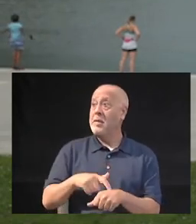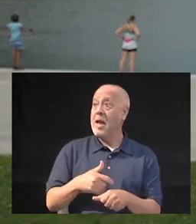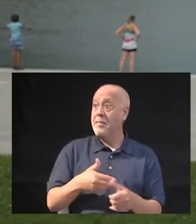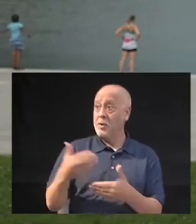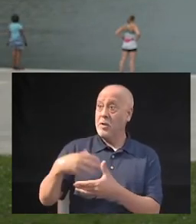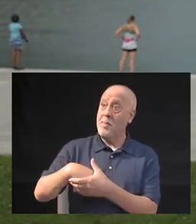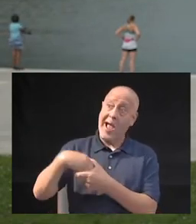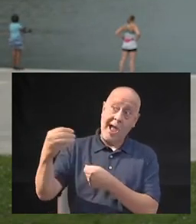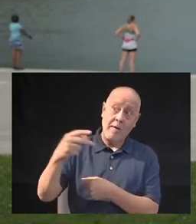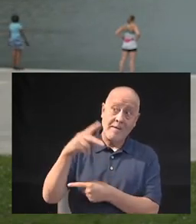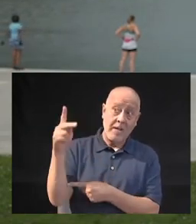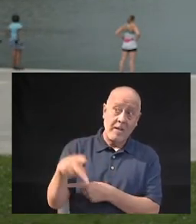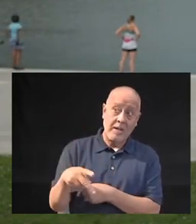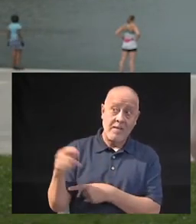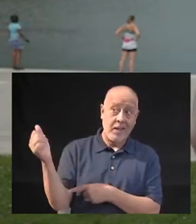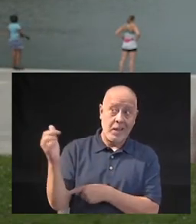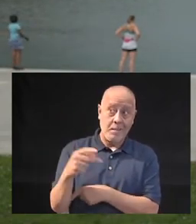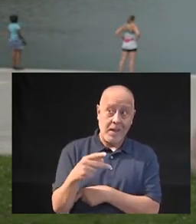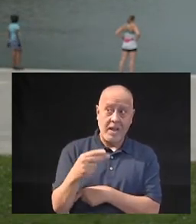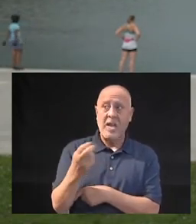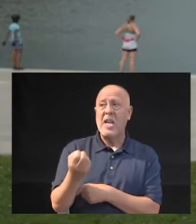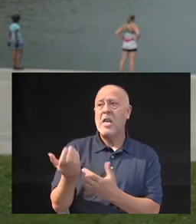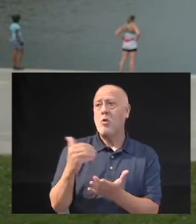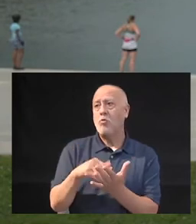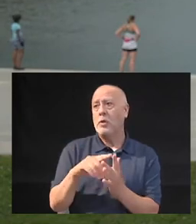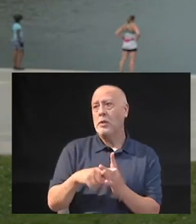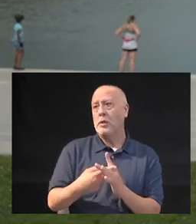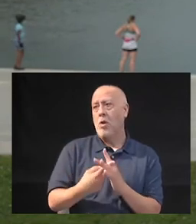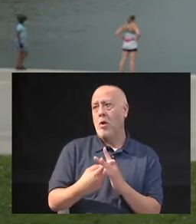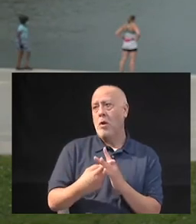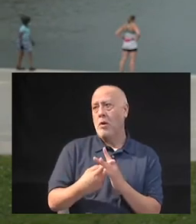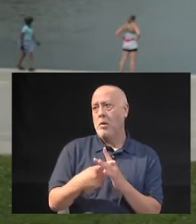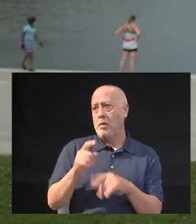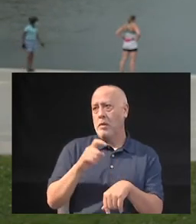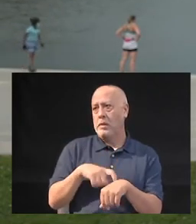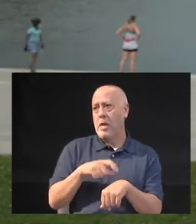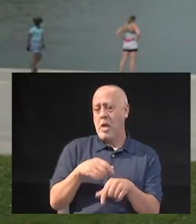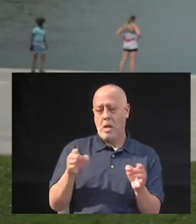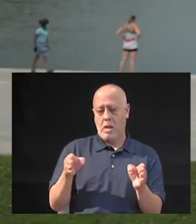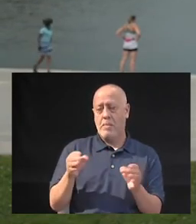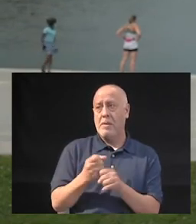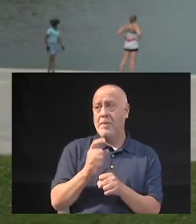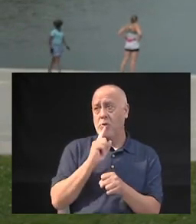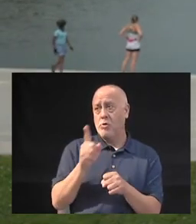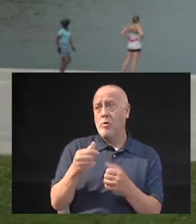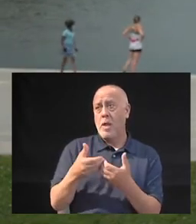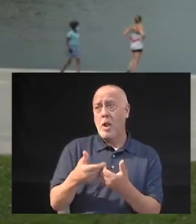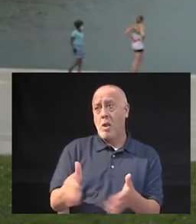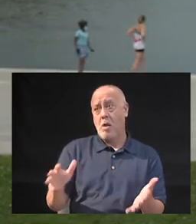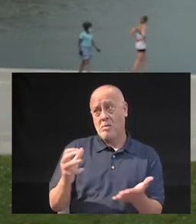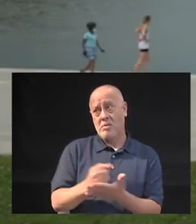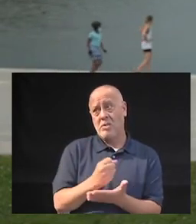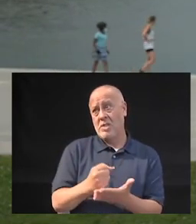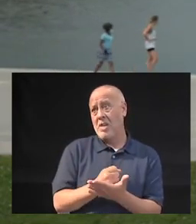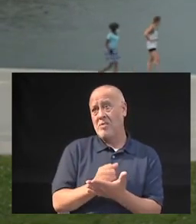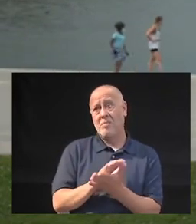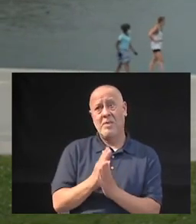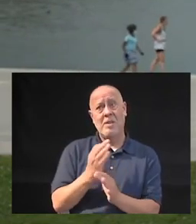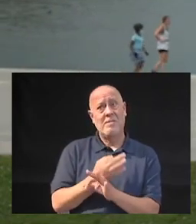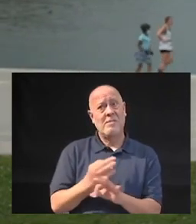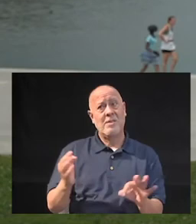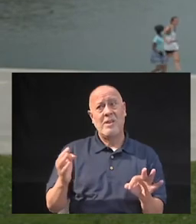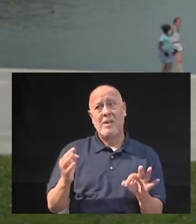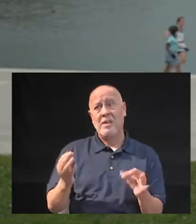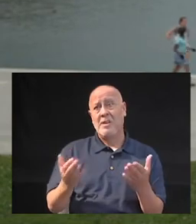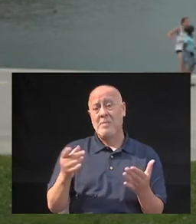them out of Philadelphia and came back, he restarted the clock and made sure that they lost their chance for freedom. You may have